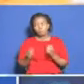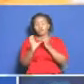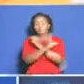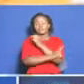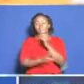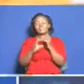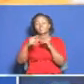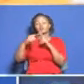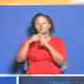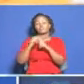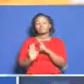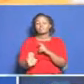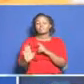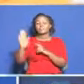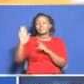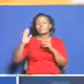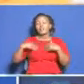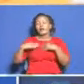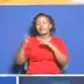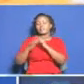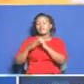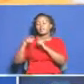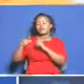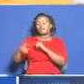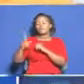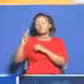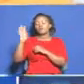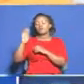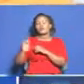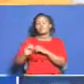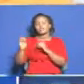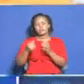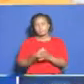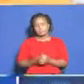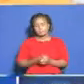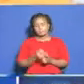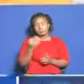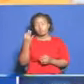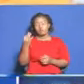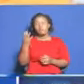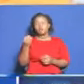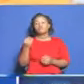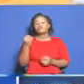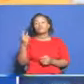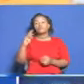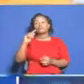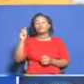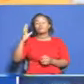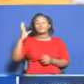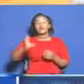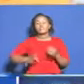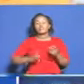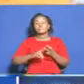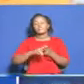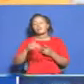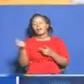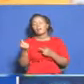at 9.4%. From the cases, 302 are Kenyans, while 42 are